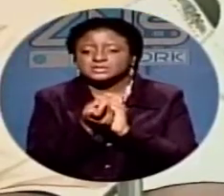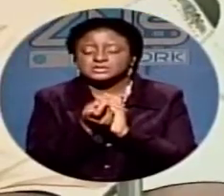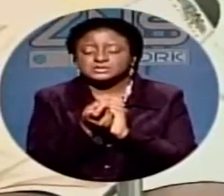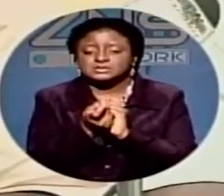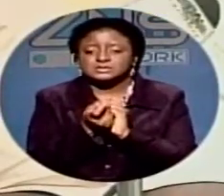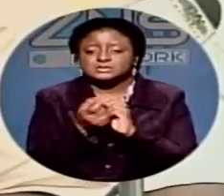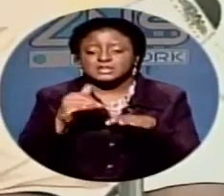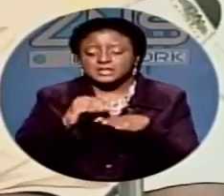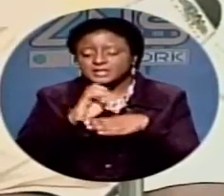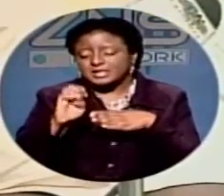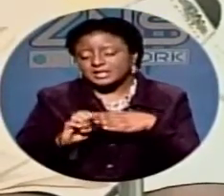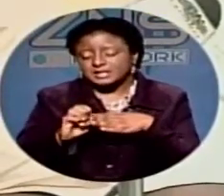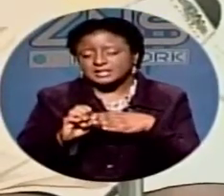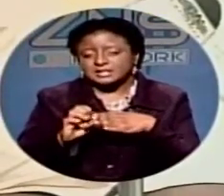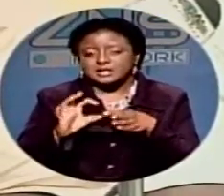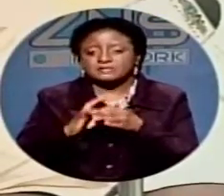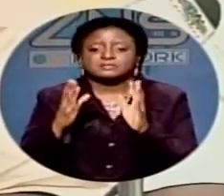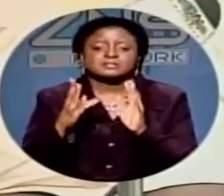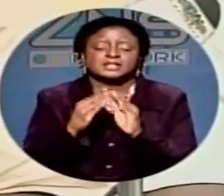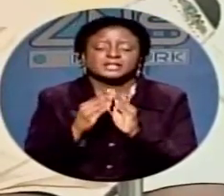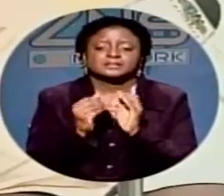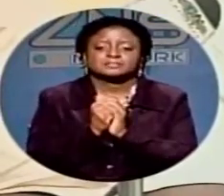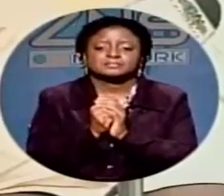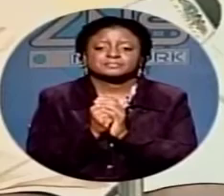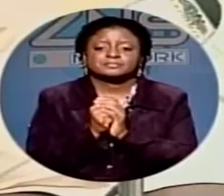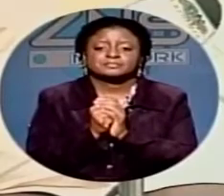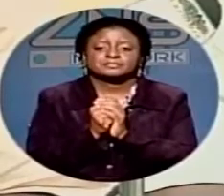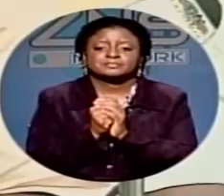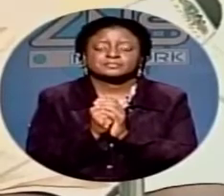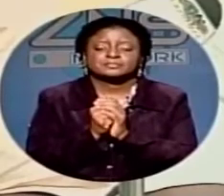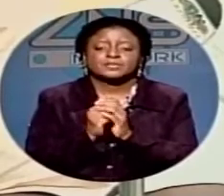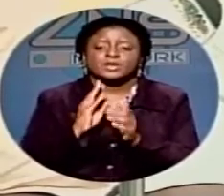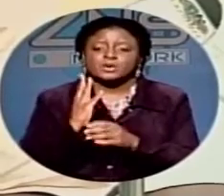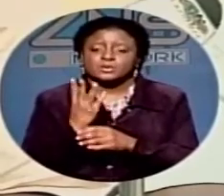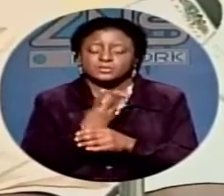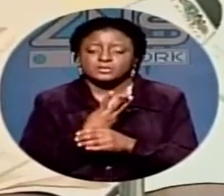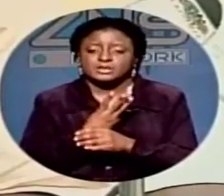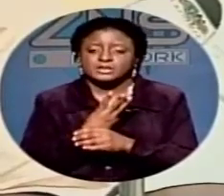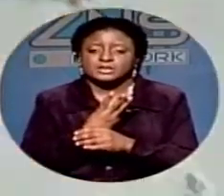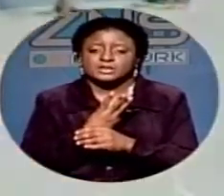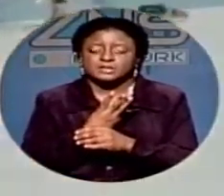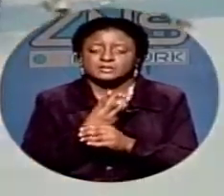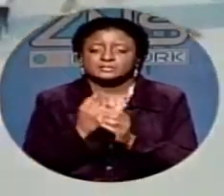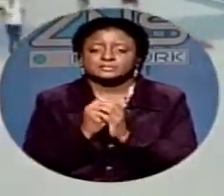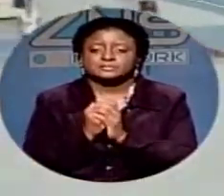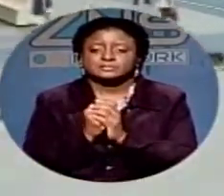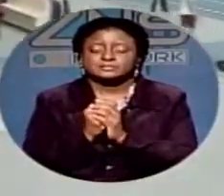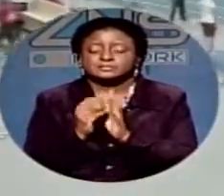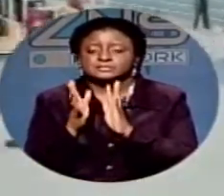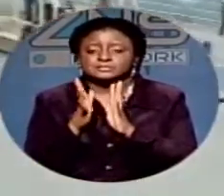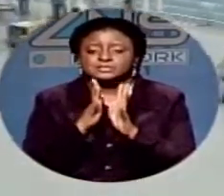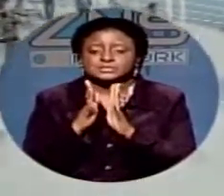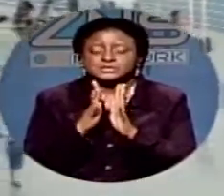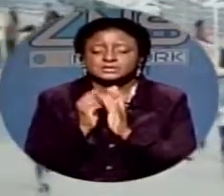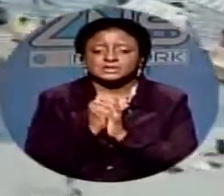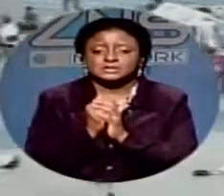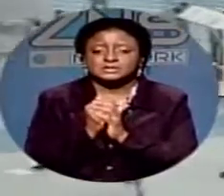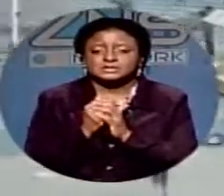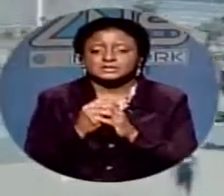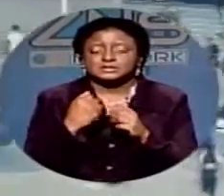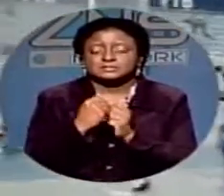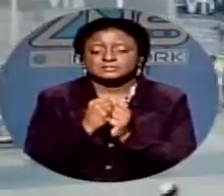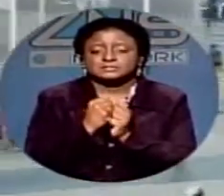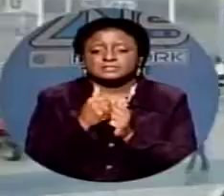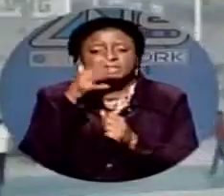the end of the conversation, at the end of that meeting, we huddled up, fist to fist. Ladies 4x1? We